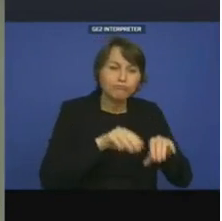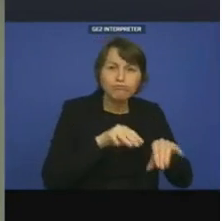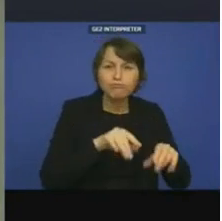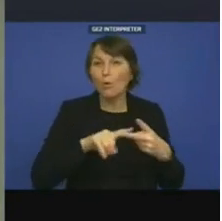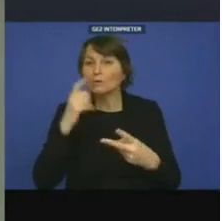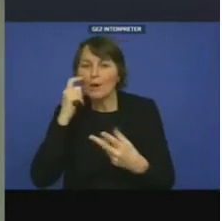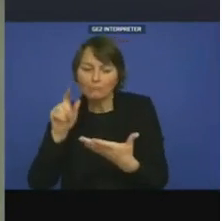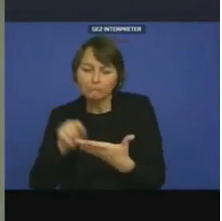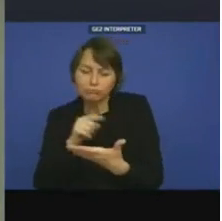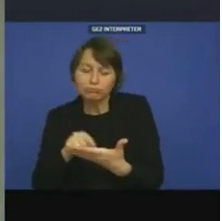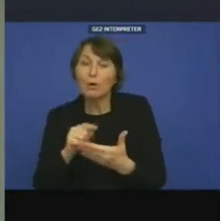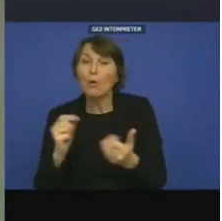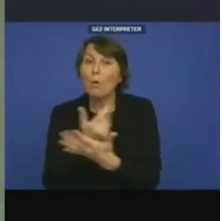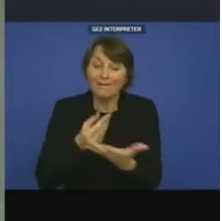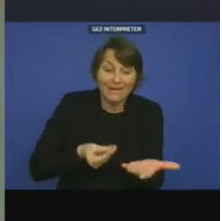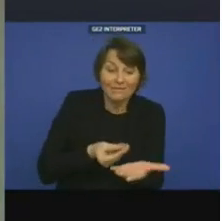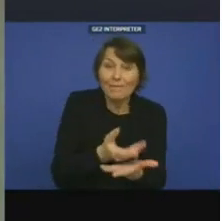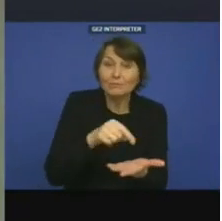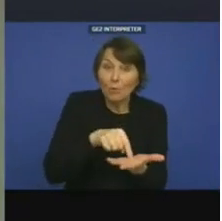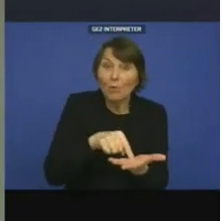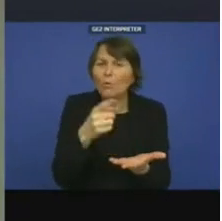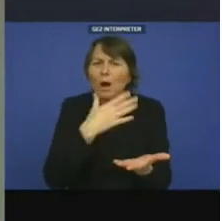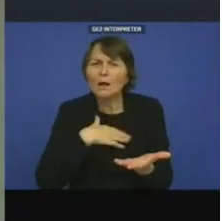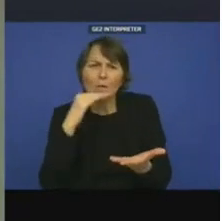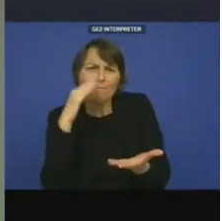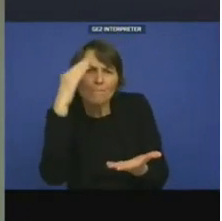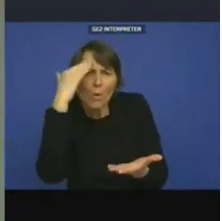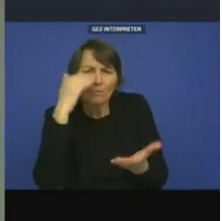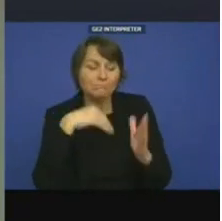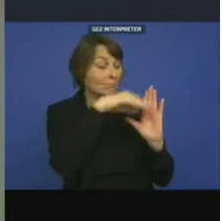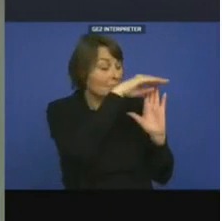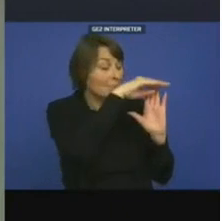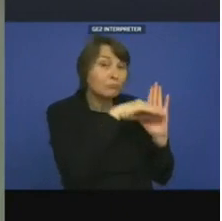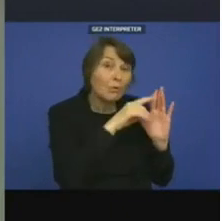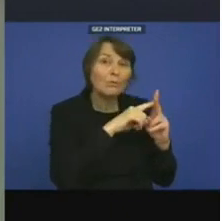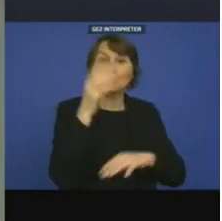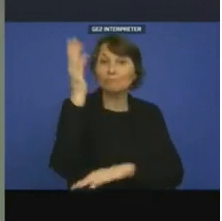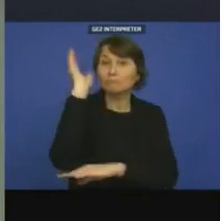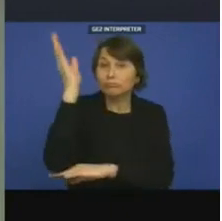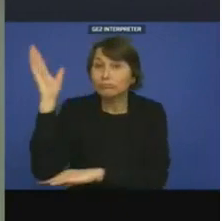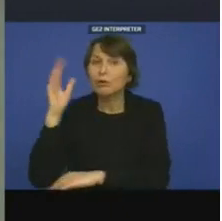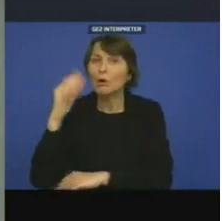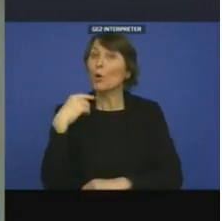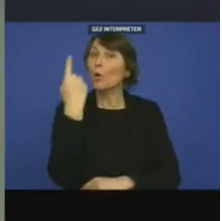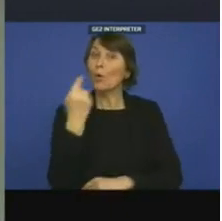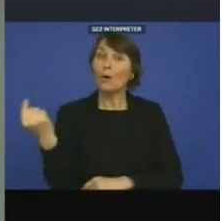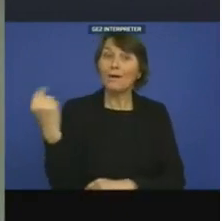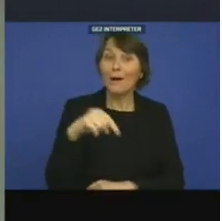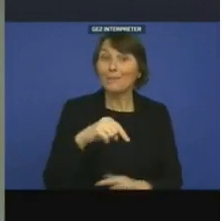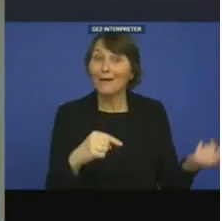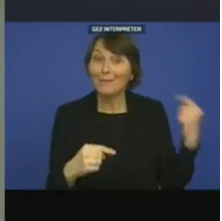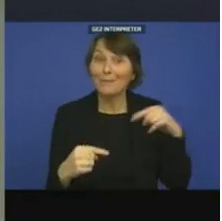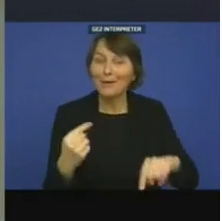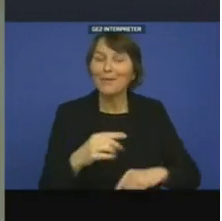all the information related to the event. Program, presentations, list of participants, areas of interest,